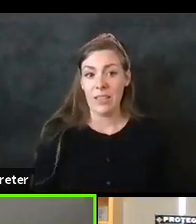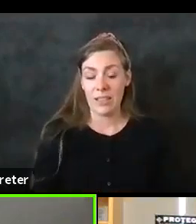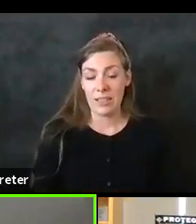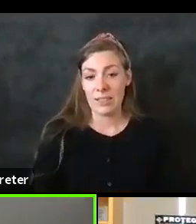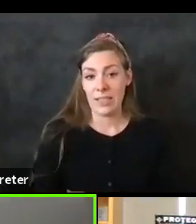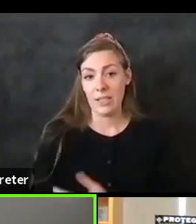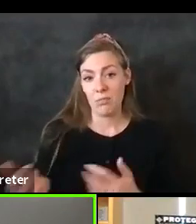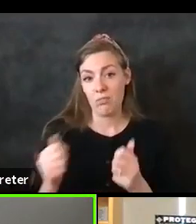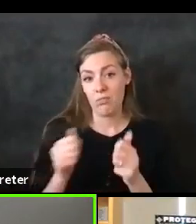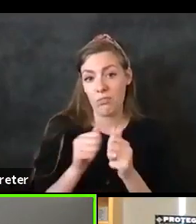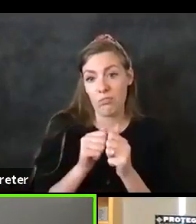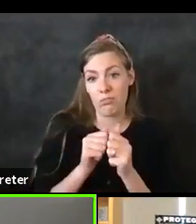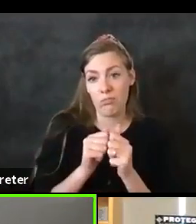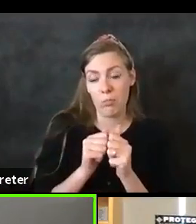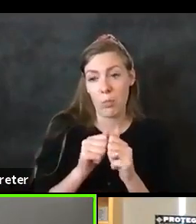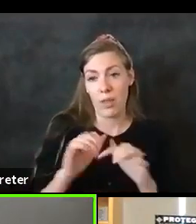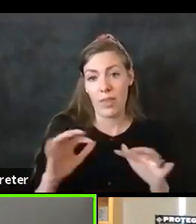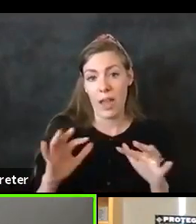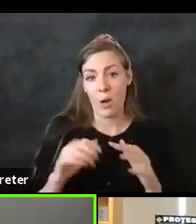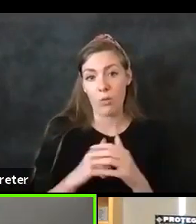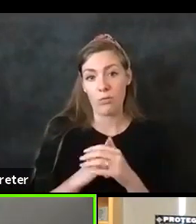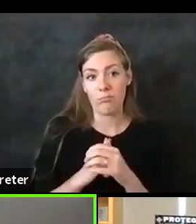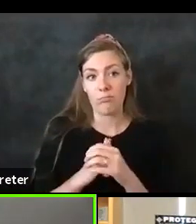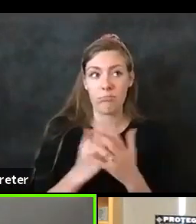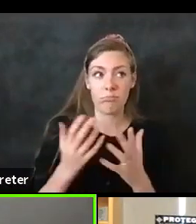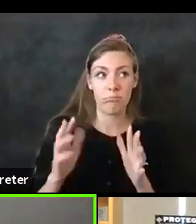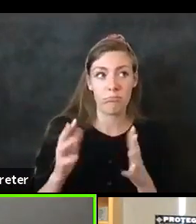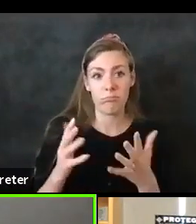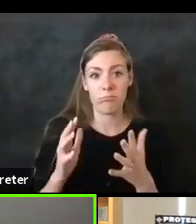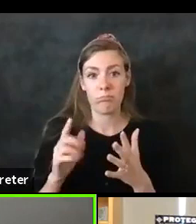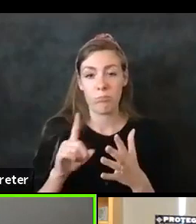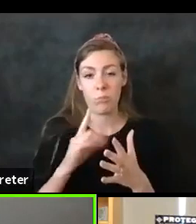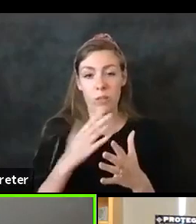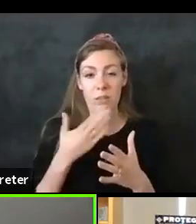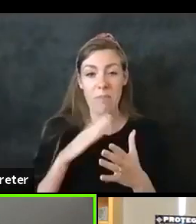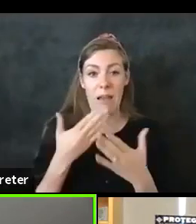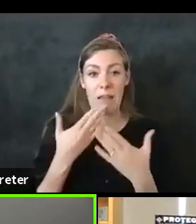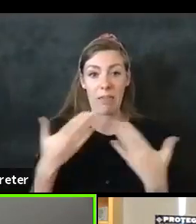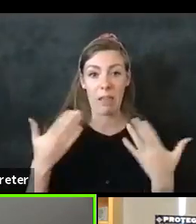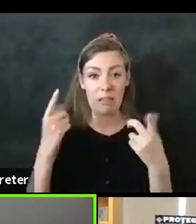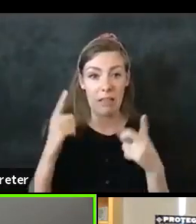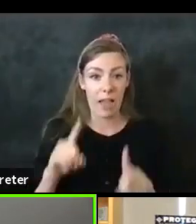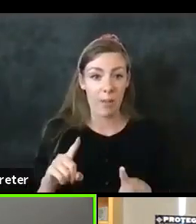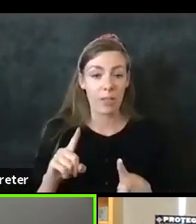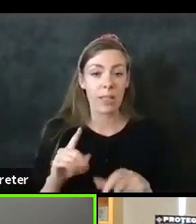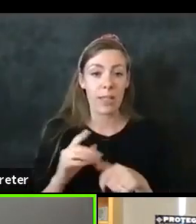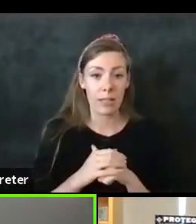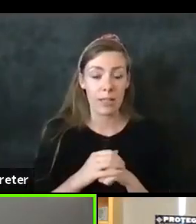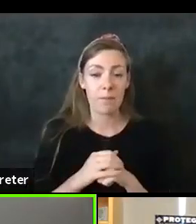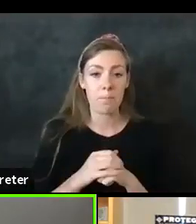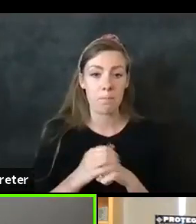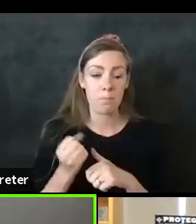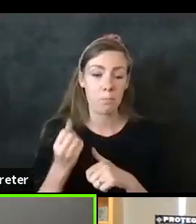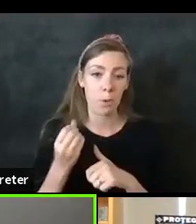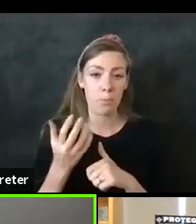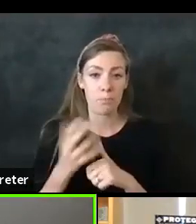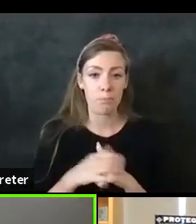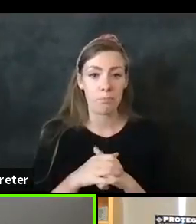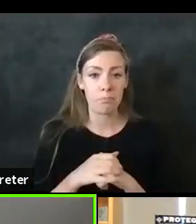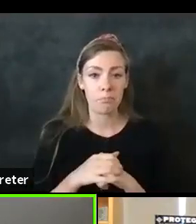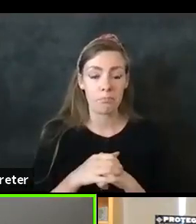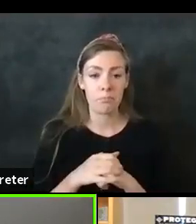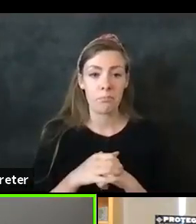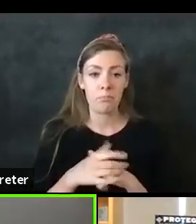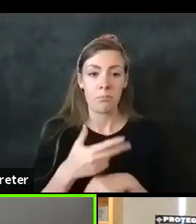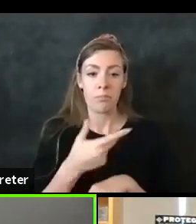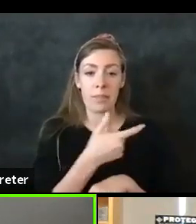effects that have been worried about or have been proposed as possible contraindications. The